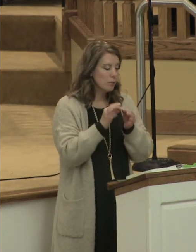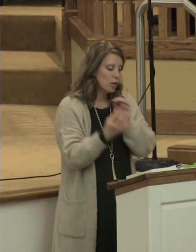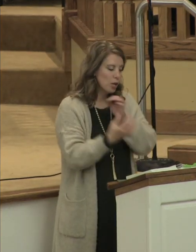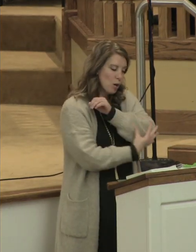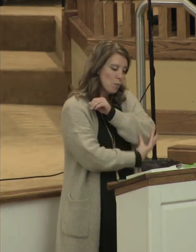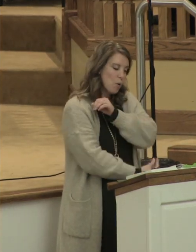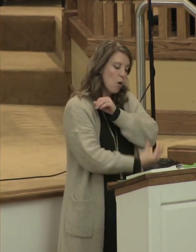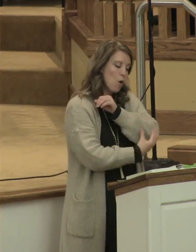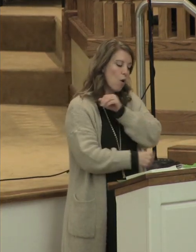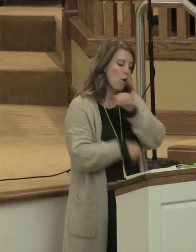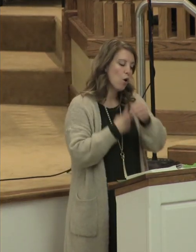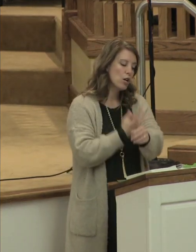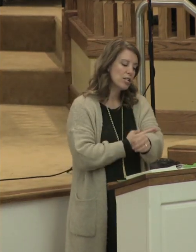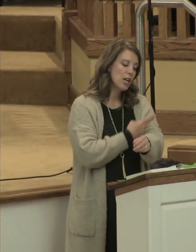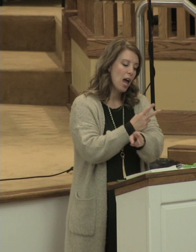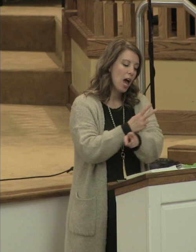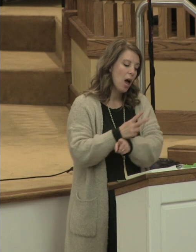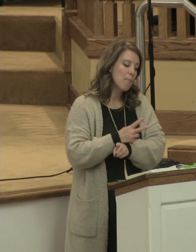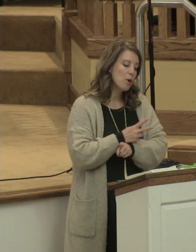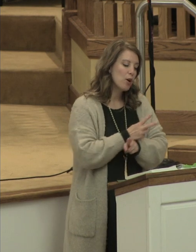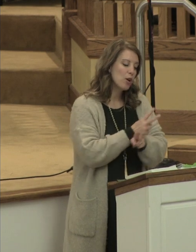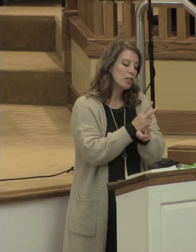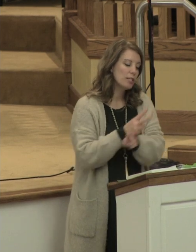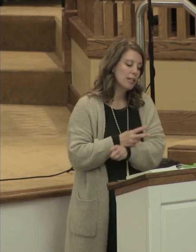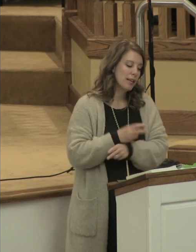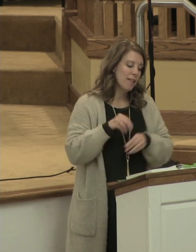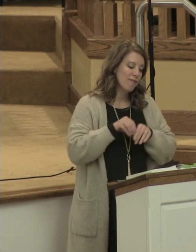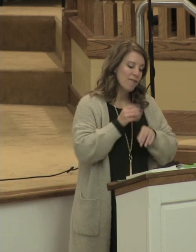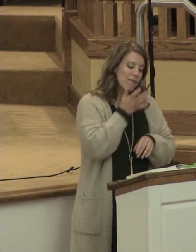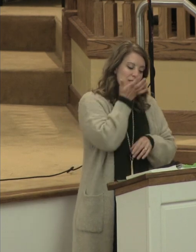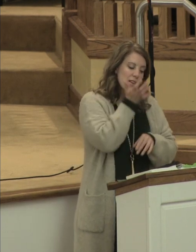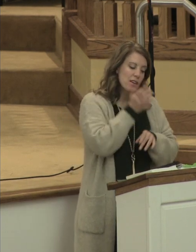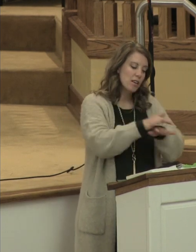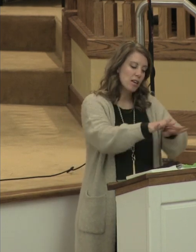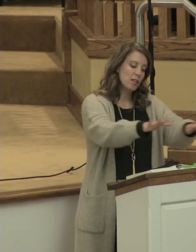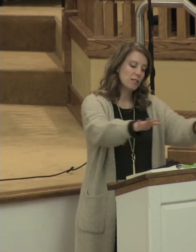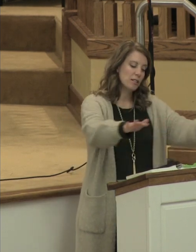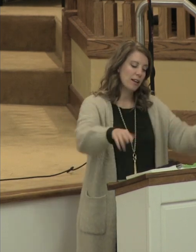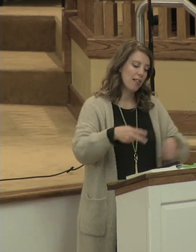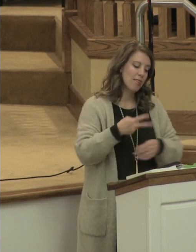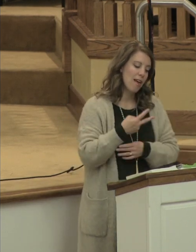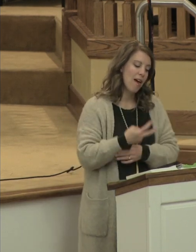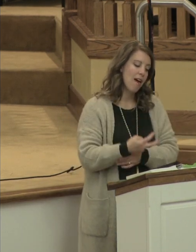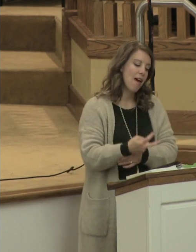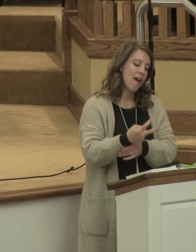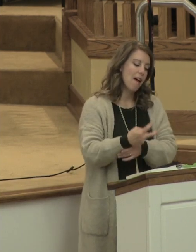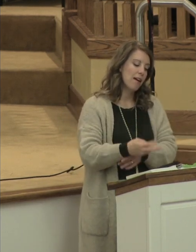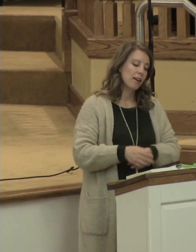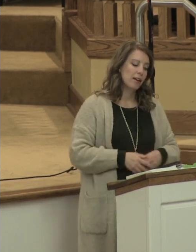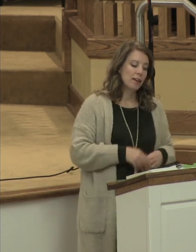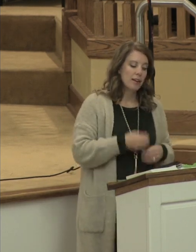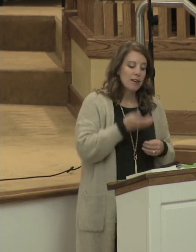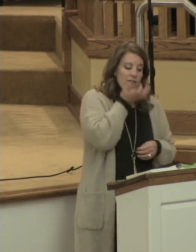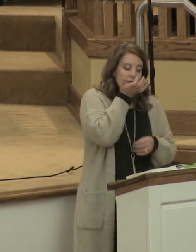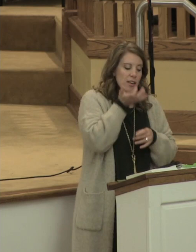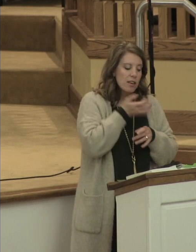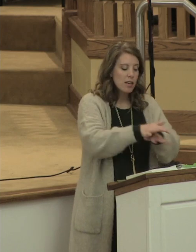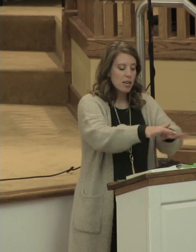to certain poor shepherds in fields as they lay,